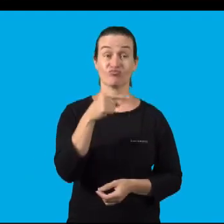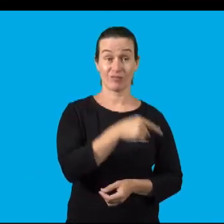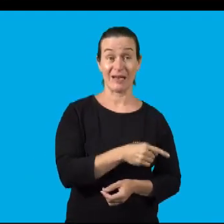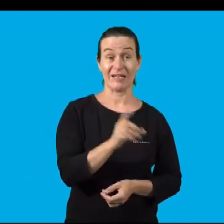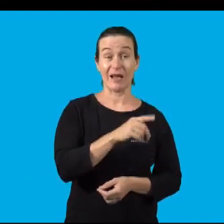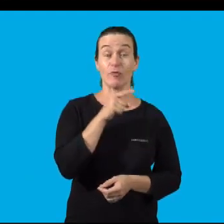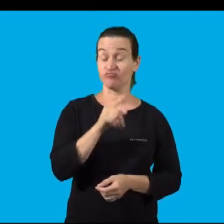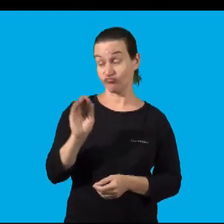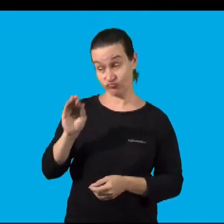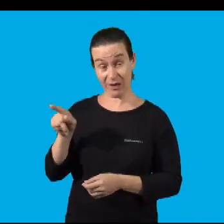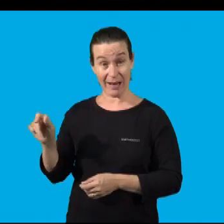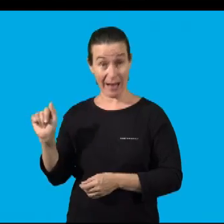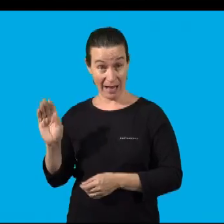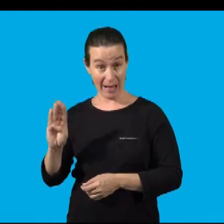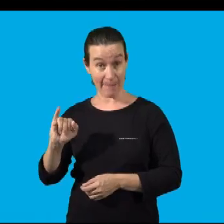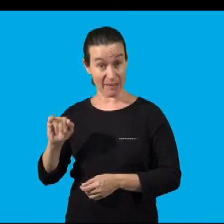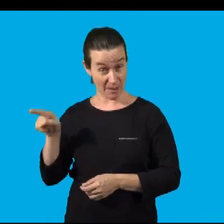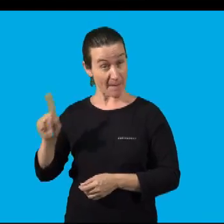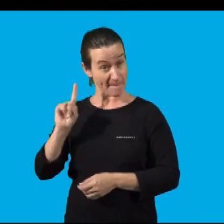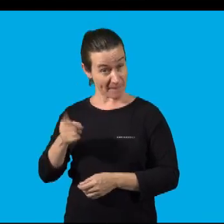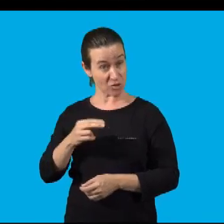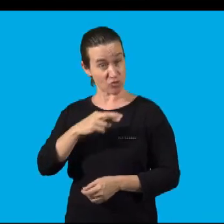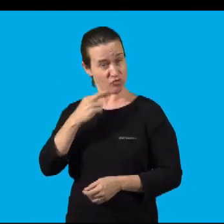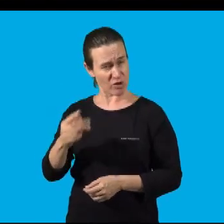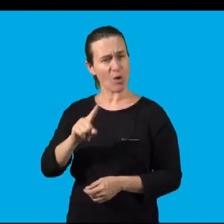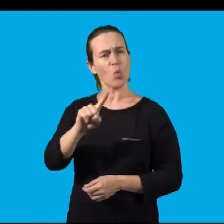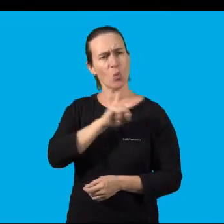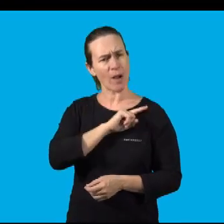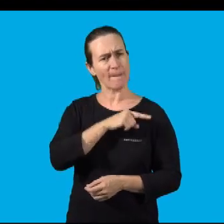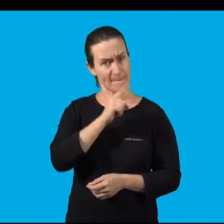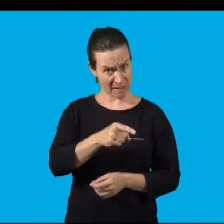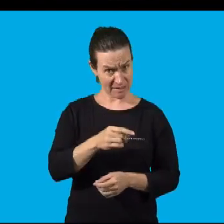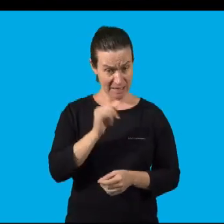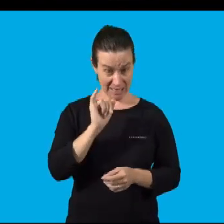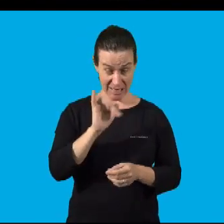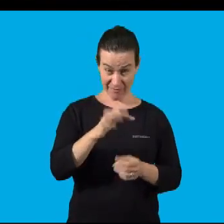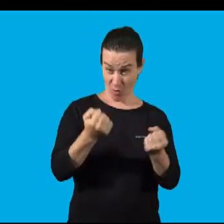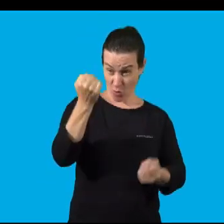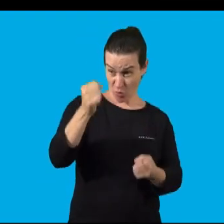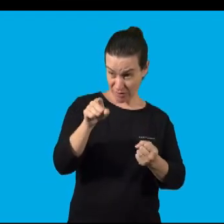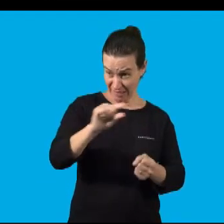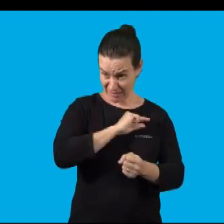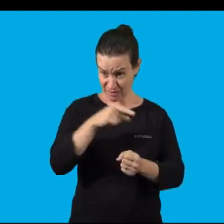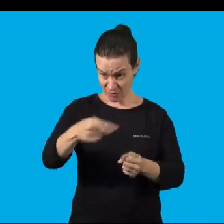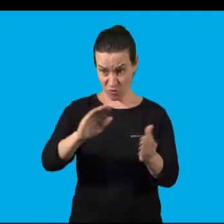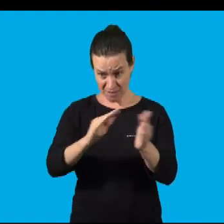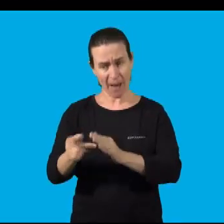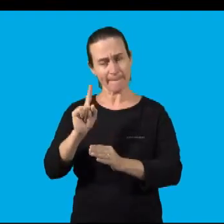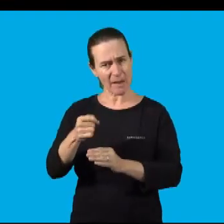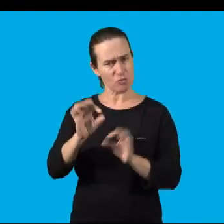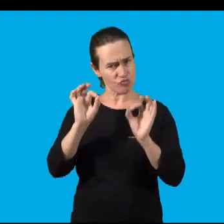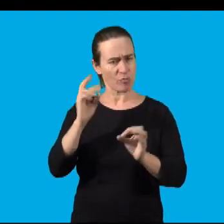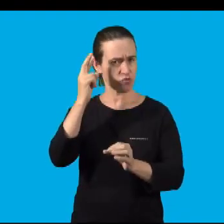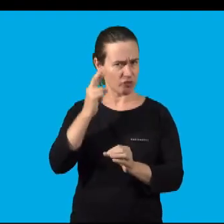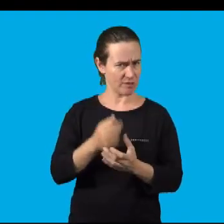is reminding Abigail that there must be a valid reason or a cause to condemn someone to death. So that is the